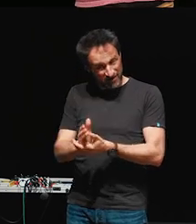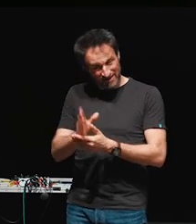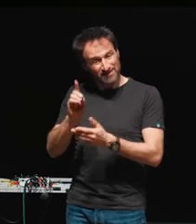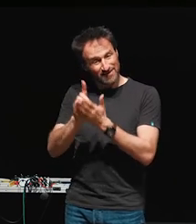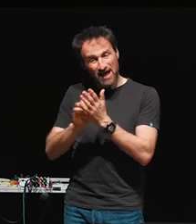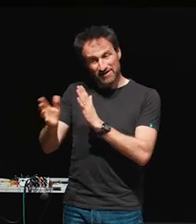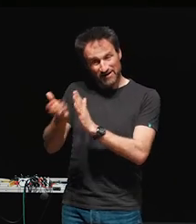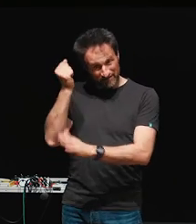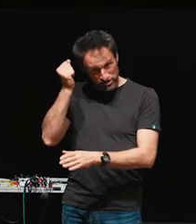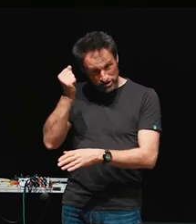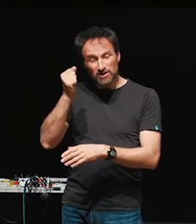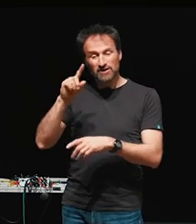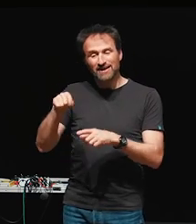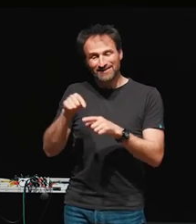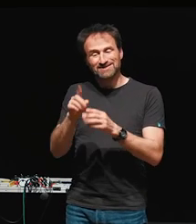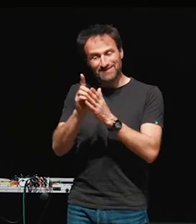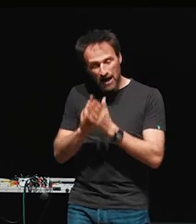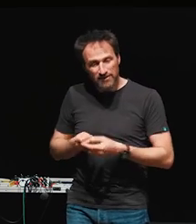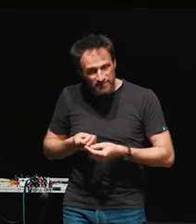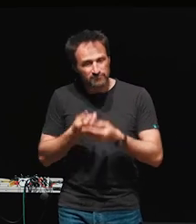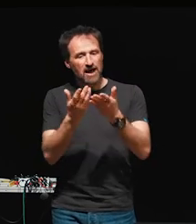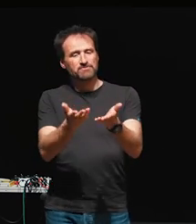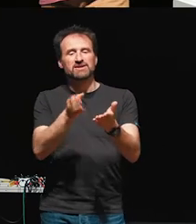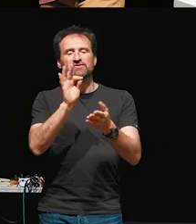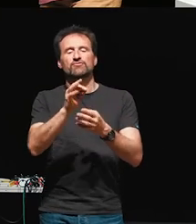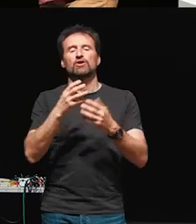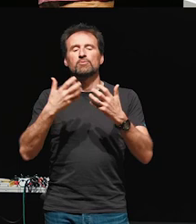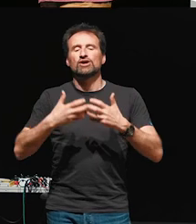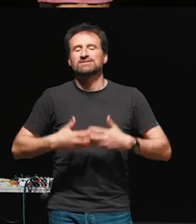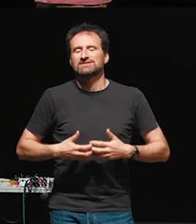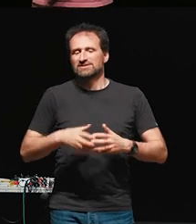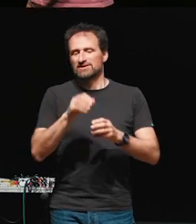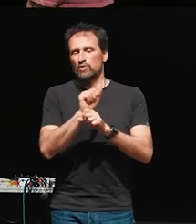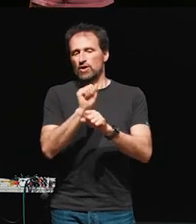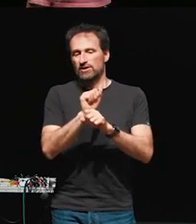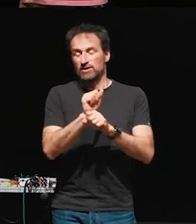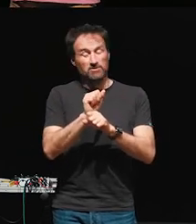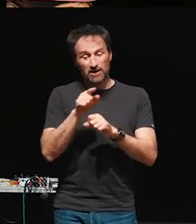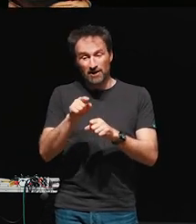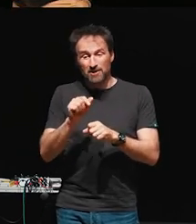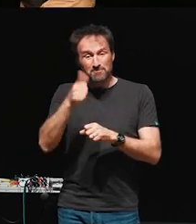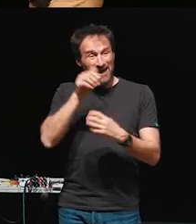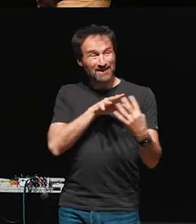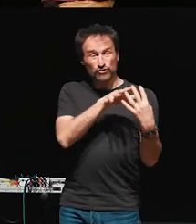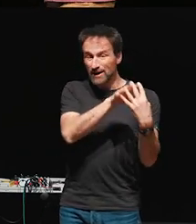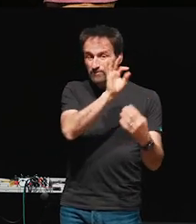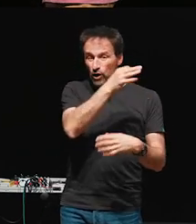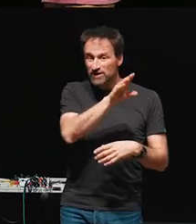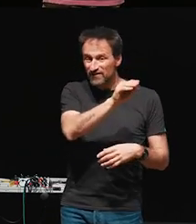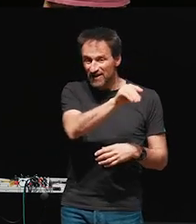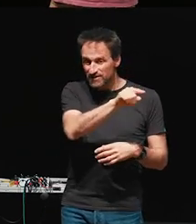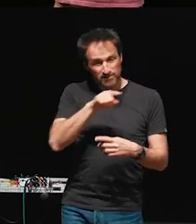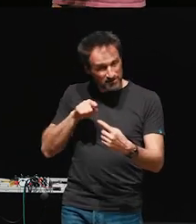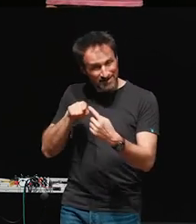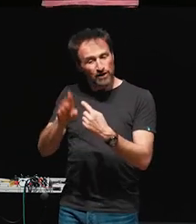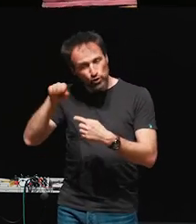to that processing worker. It never has to touch the main thread. So you can set up some really powerful, but also really complex, and